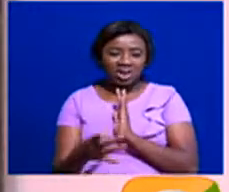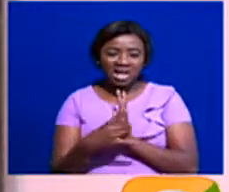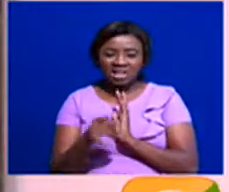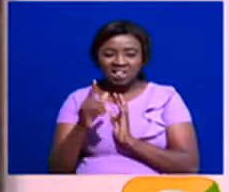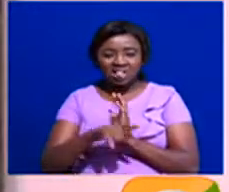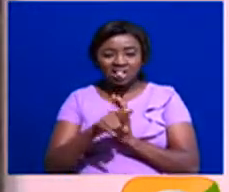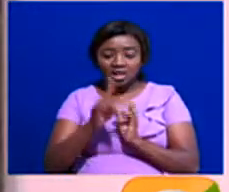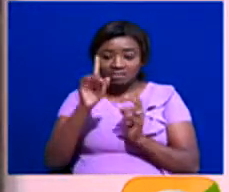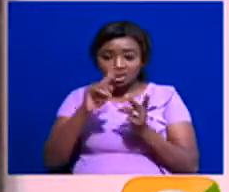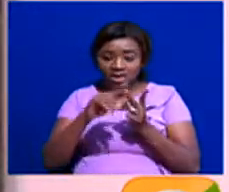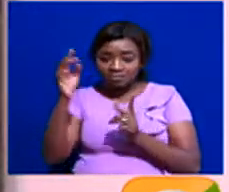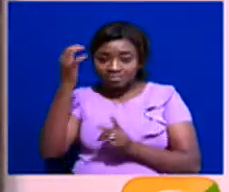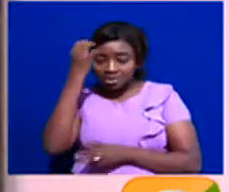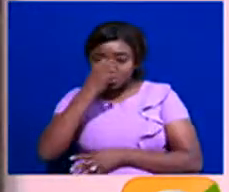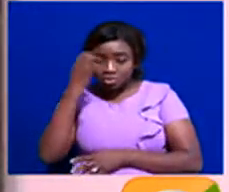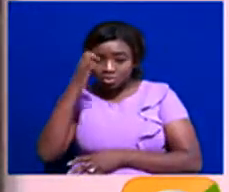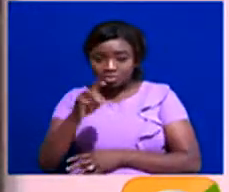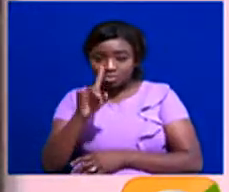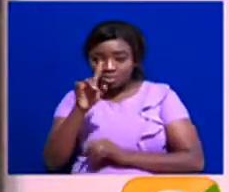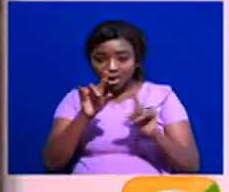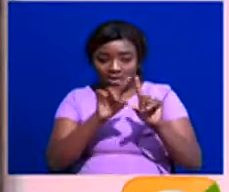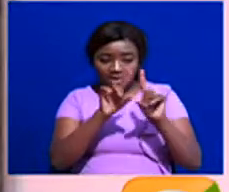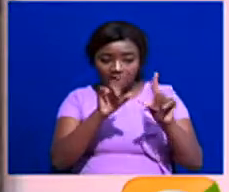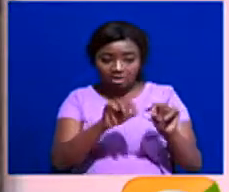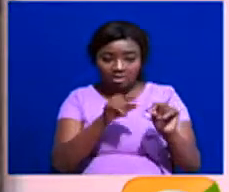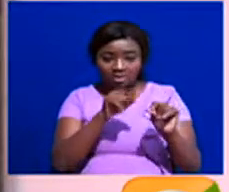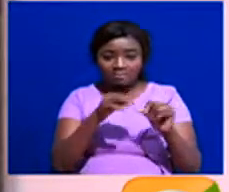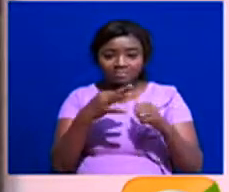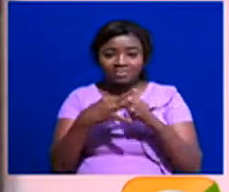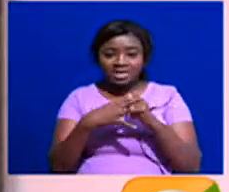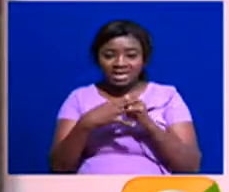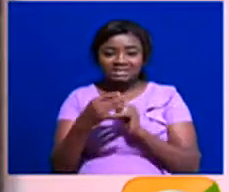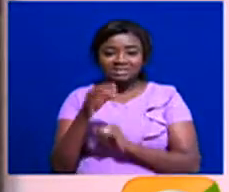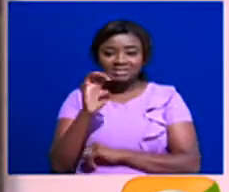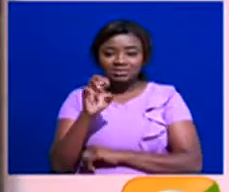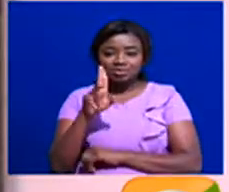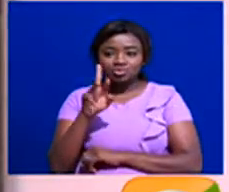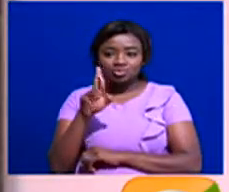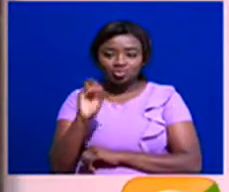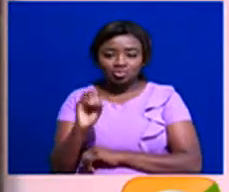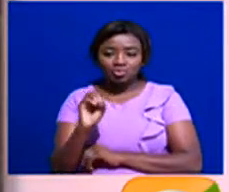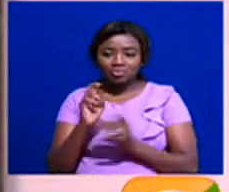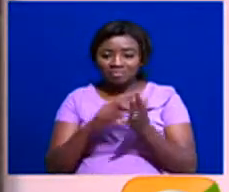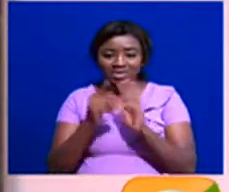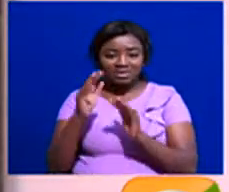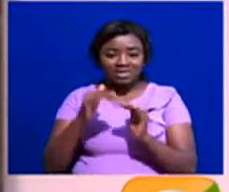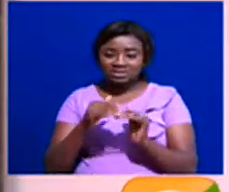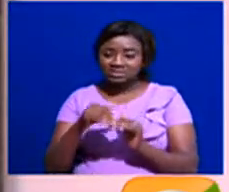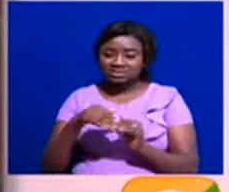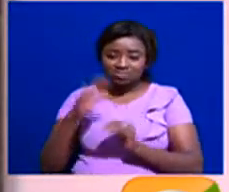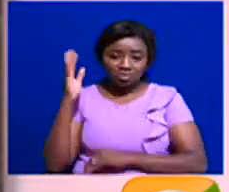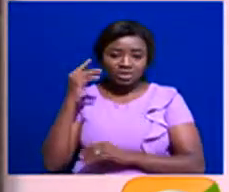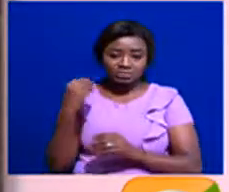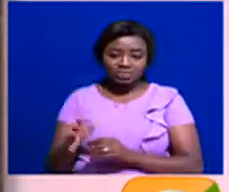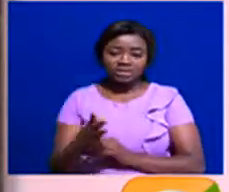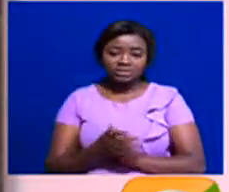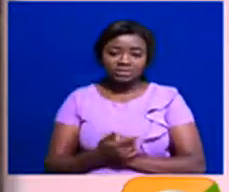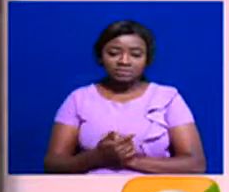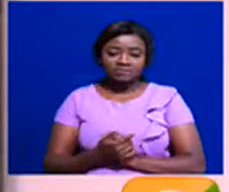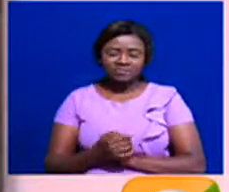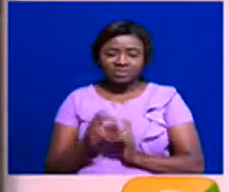in Europe, for example, a packet is at least 8 euros, which is over 1,000 shillings. So we still have a long way to